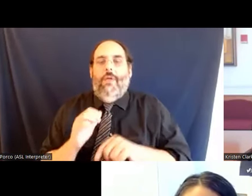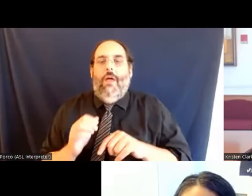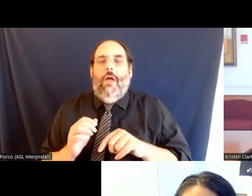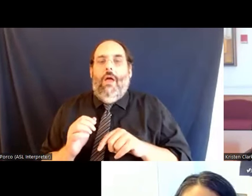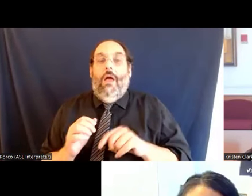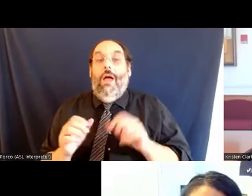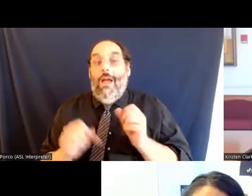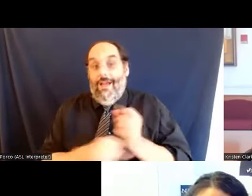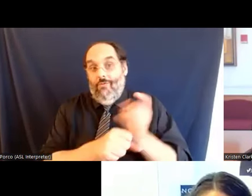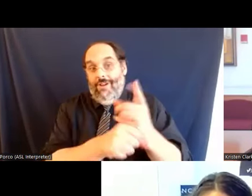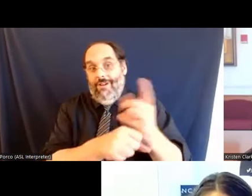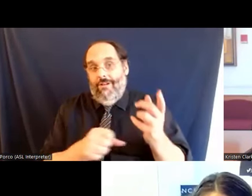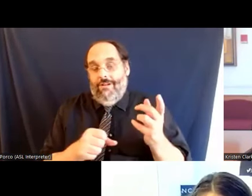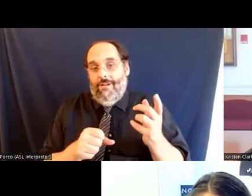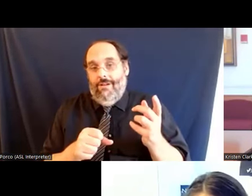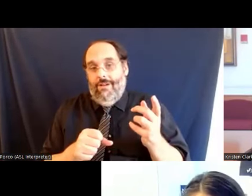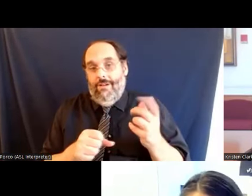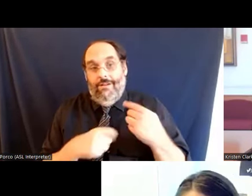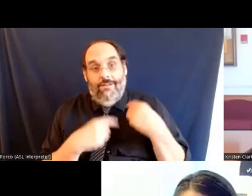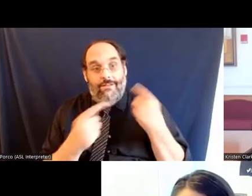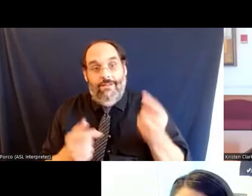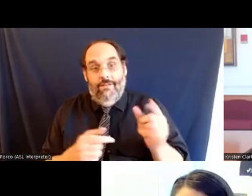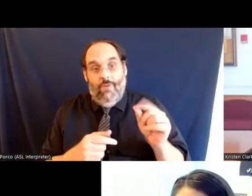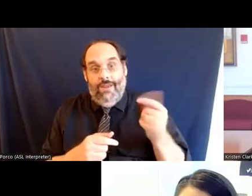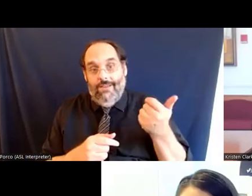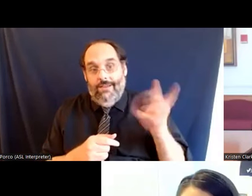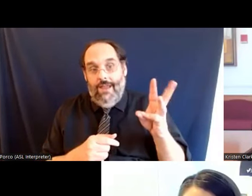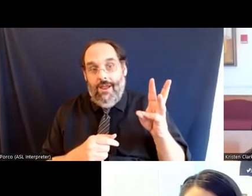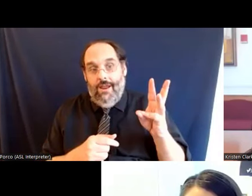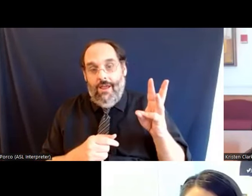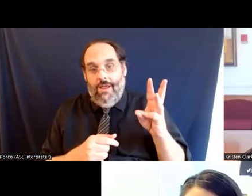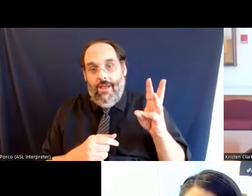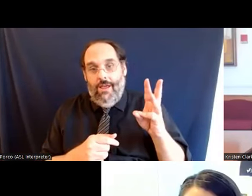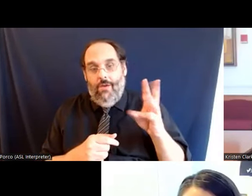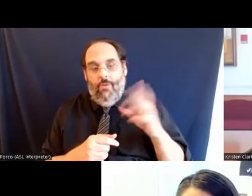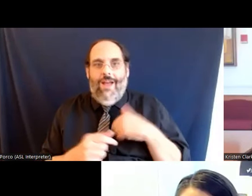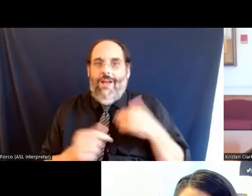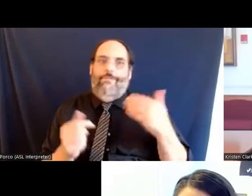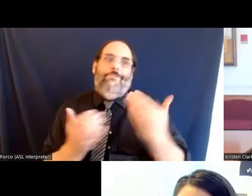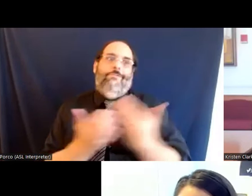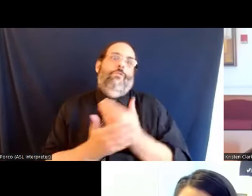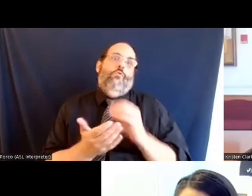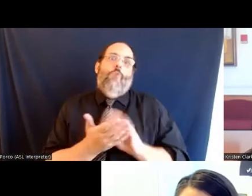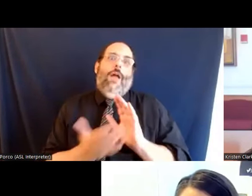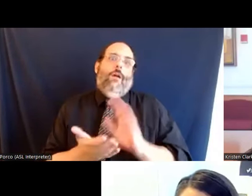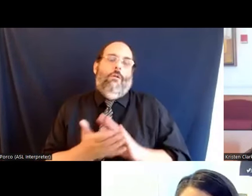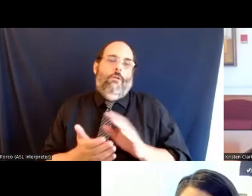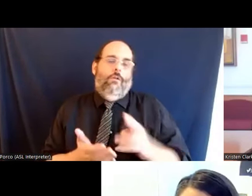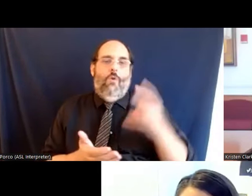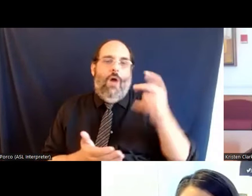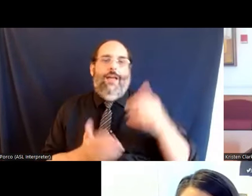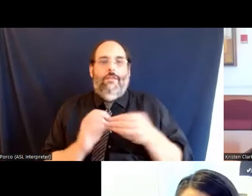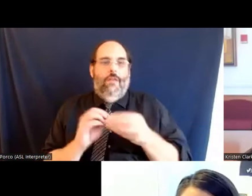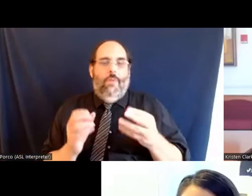Every year since 2016, we break a new record. Every year we talk about this data increase and increase. With